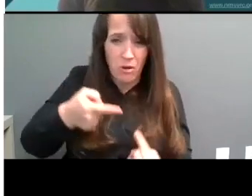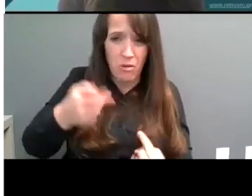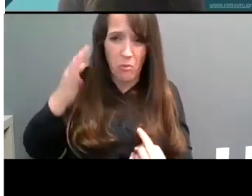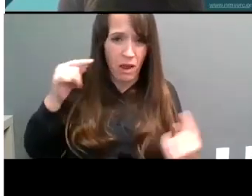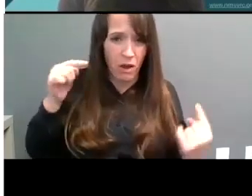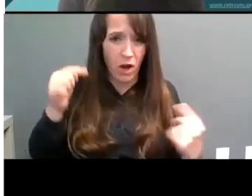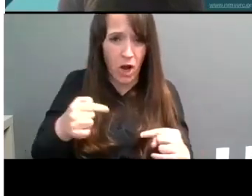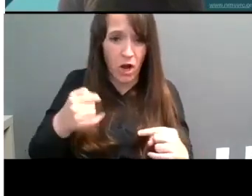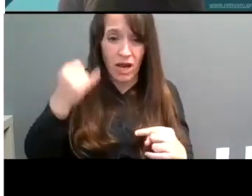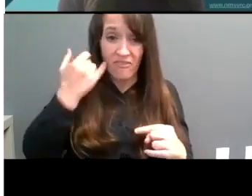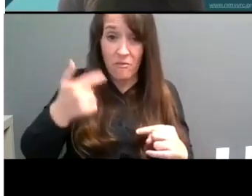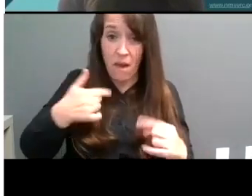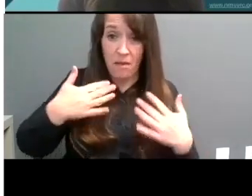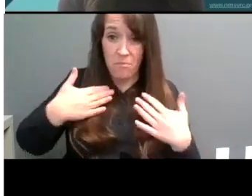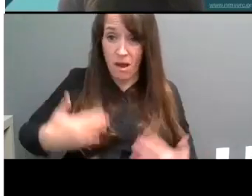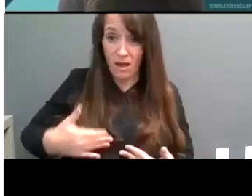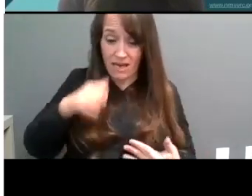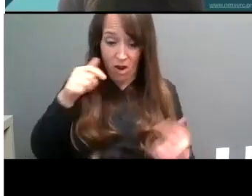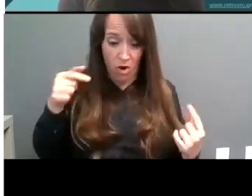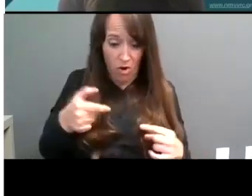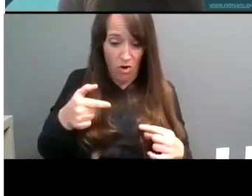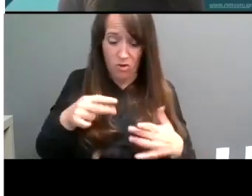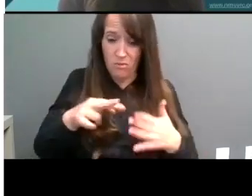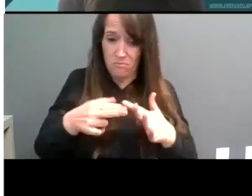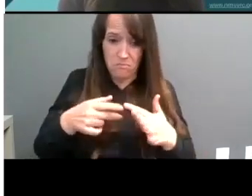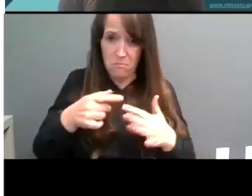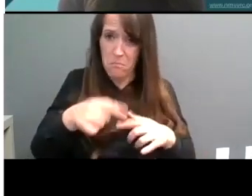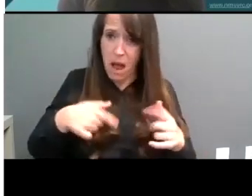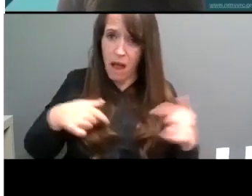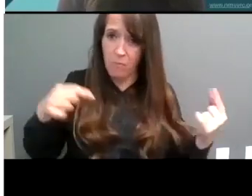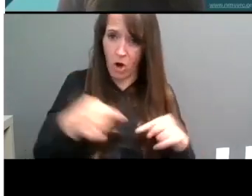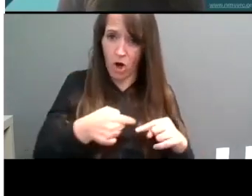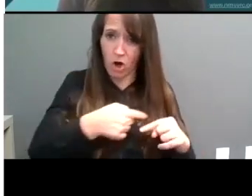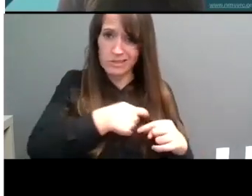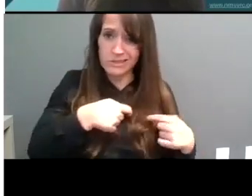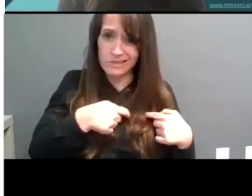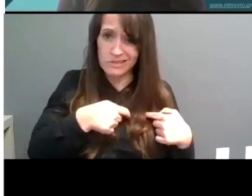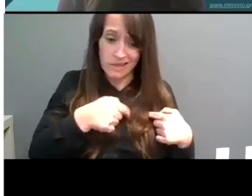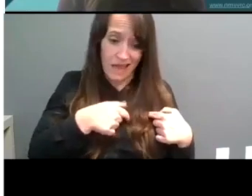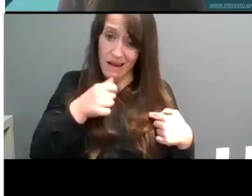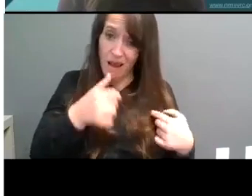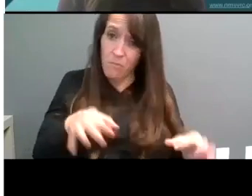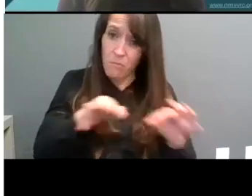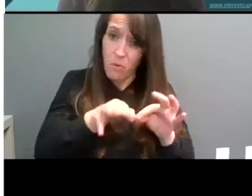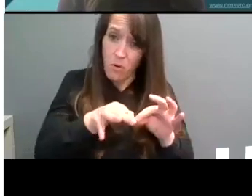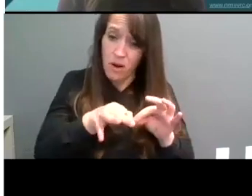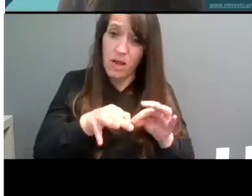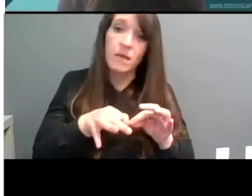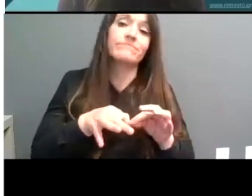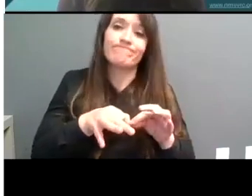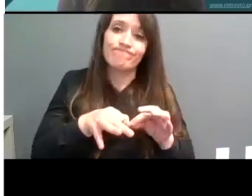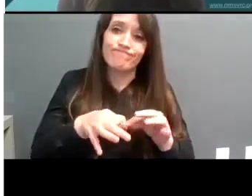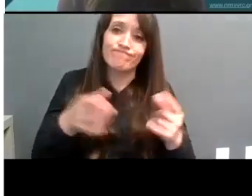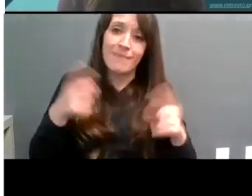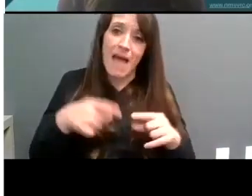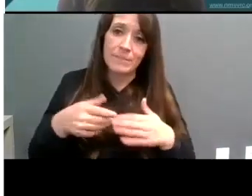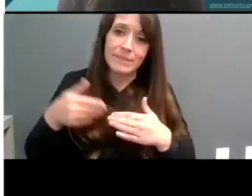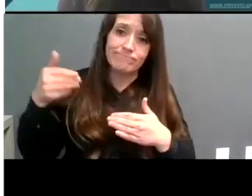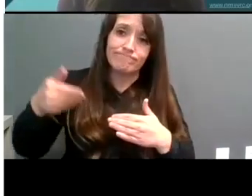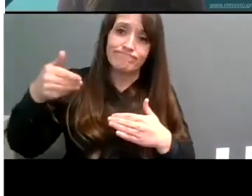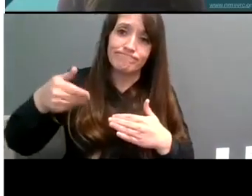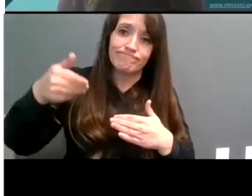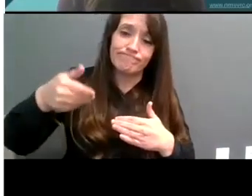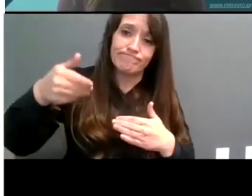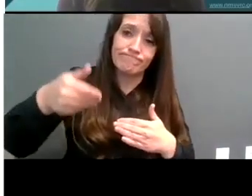really even matter? In the years that followed after Heath, more shootings started to happen, and before we could blink, mass shootings